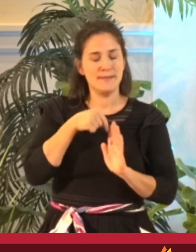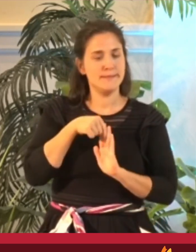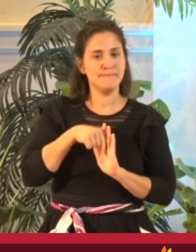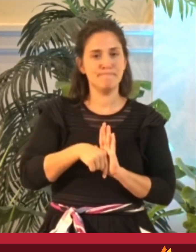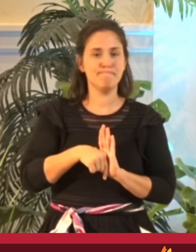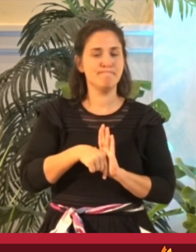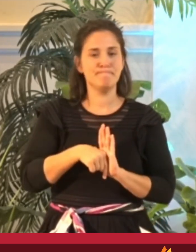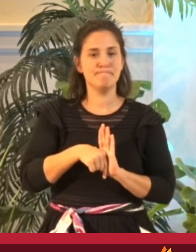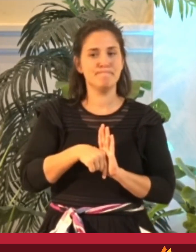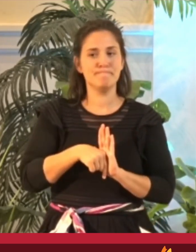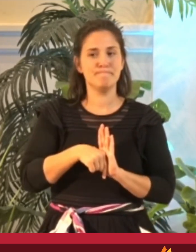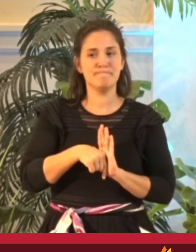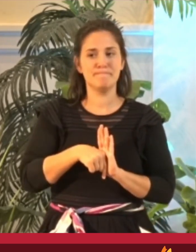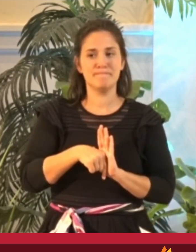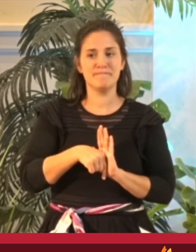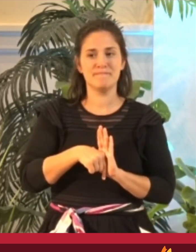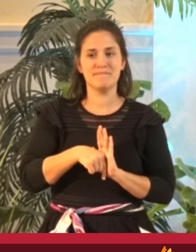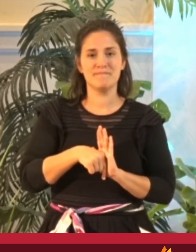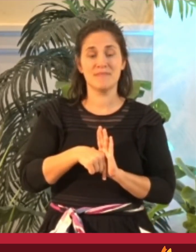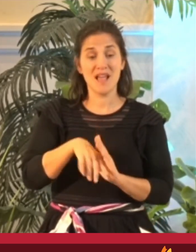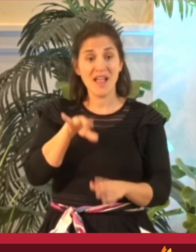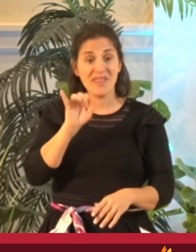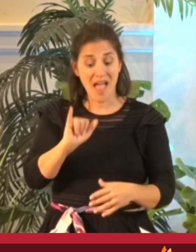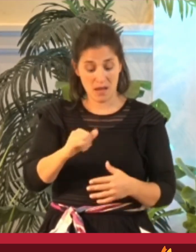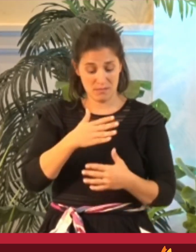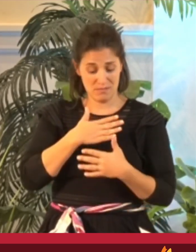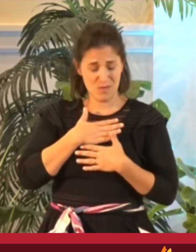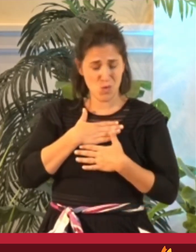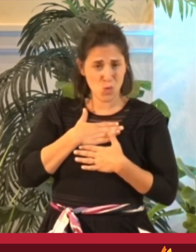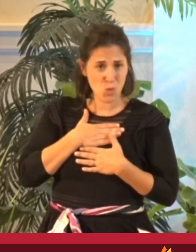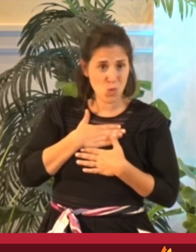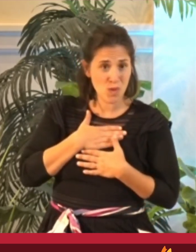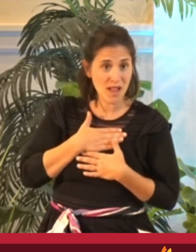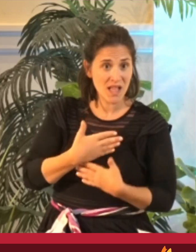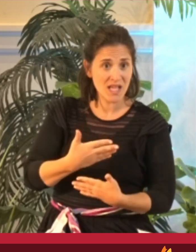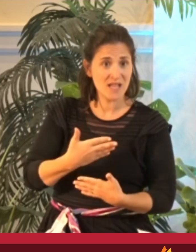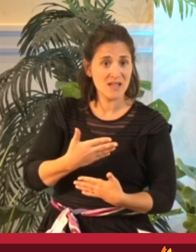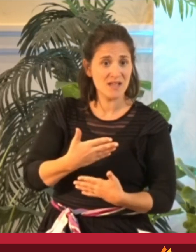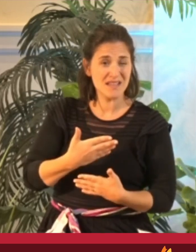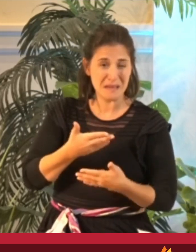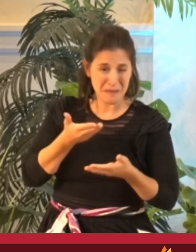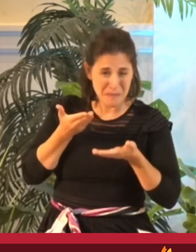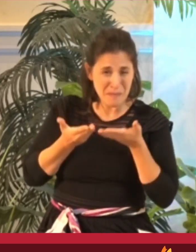It's about being willing to risk discomfort.